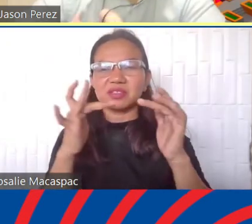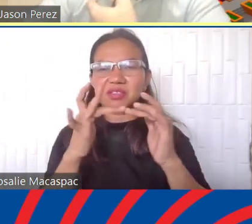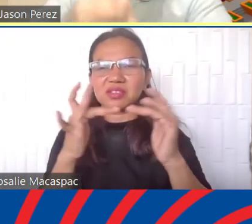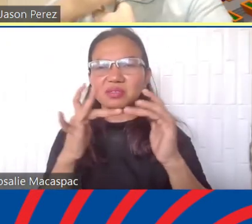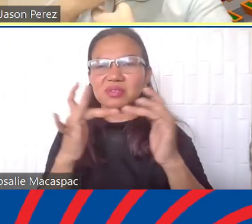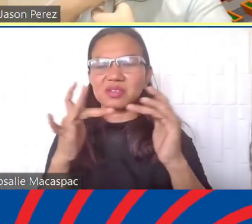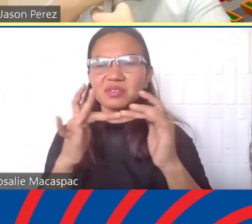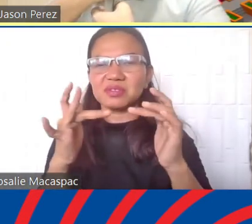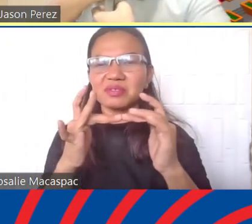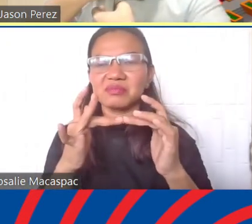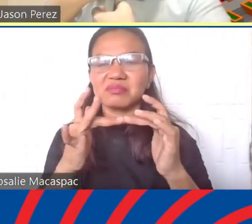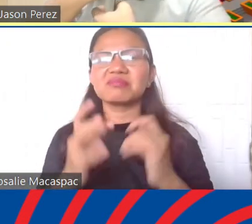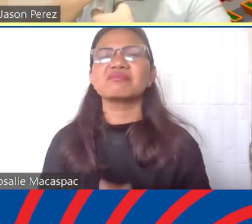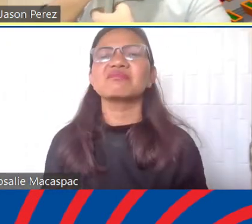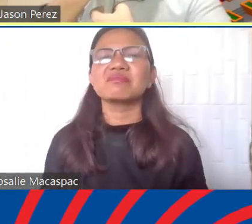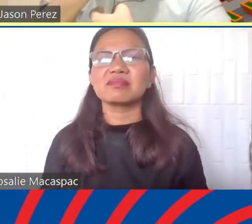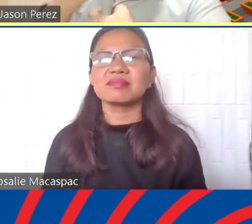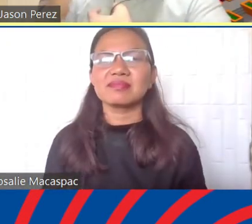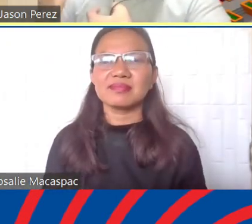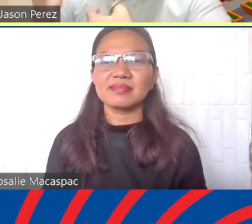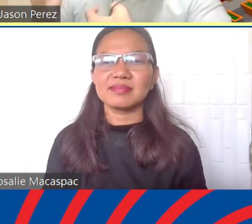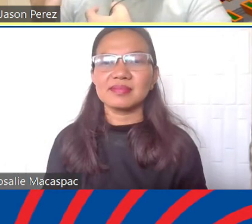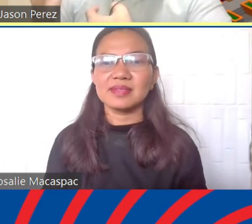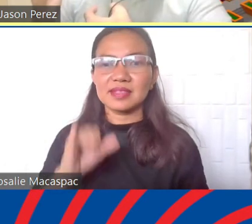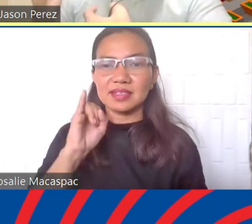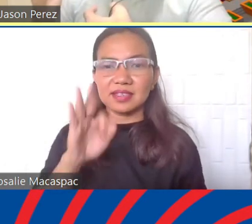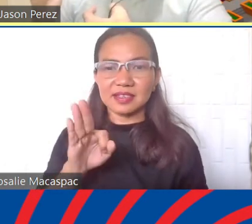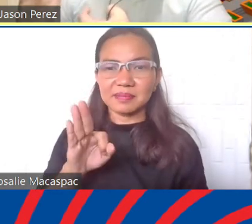issue. So if your